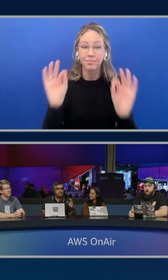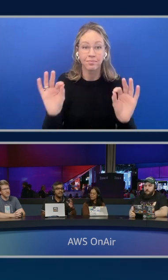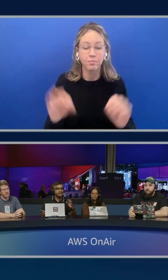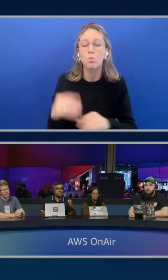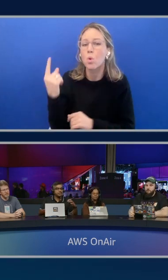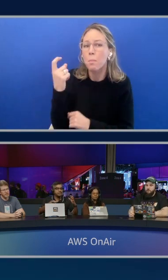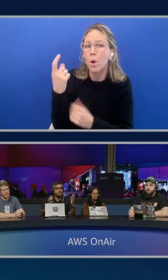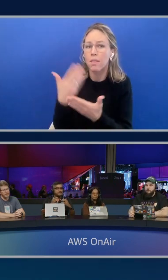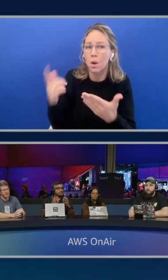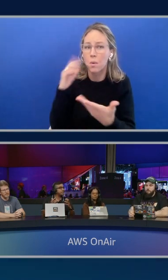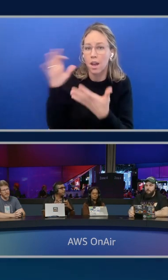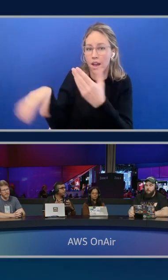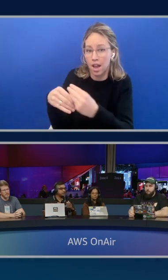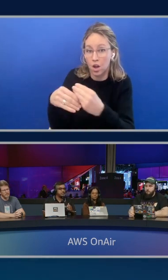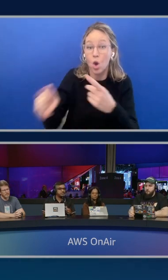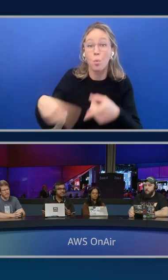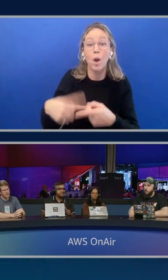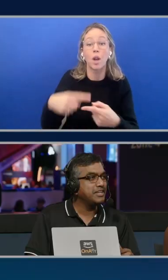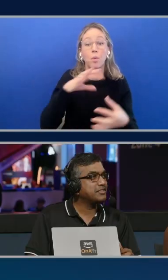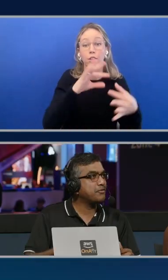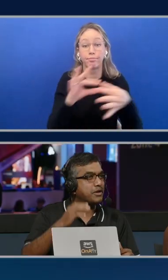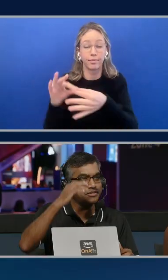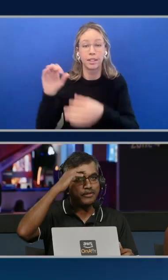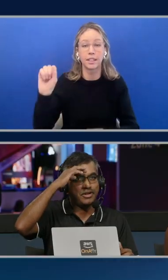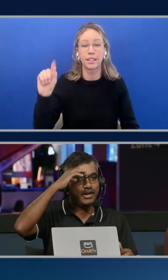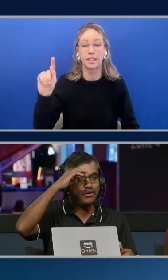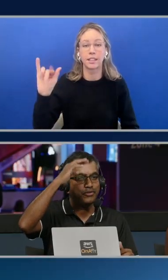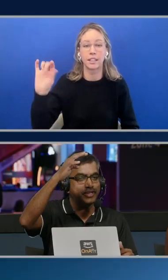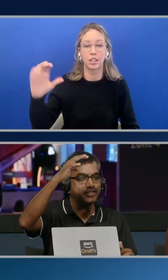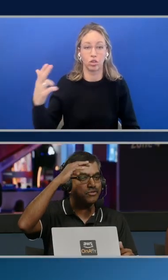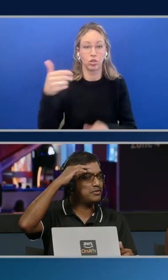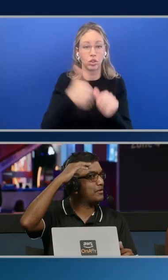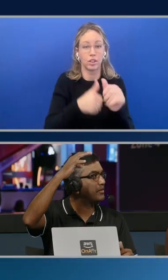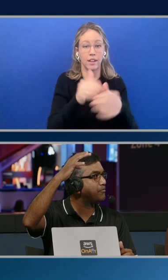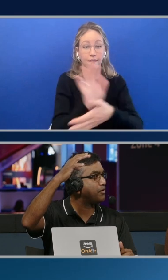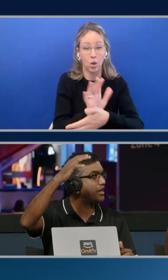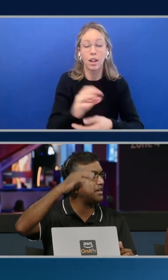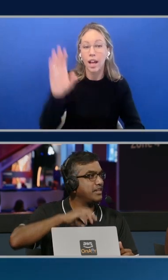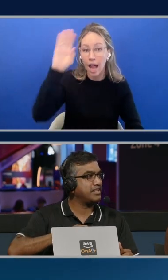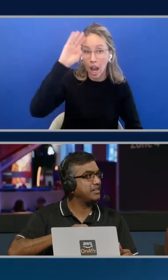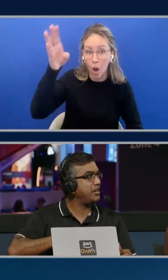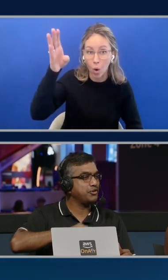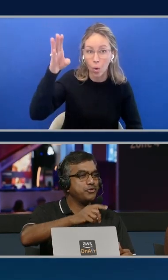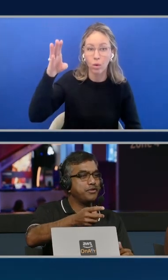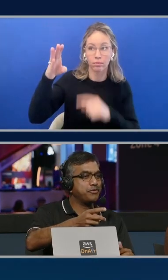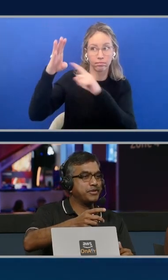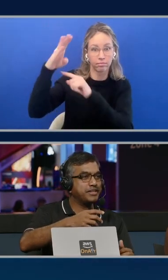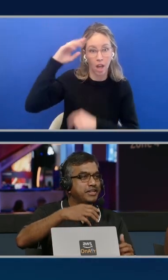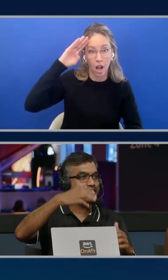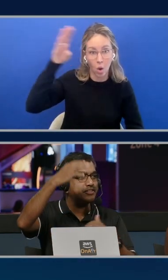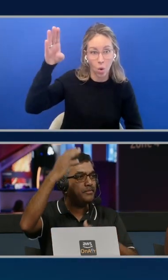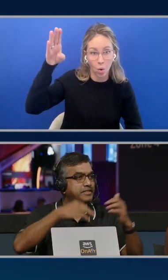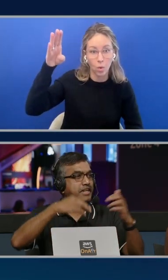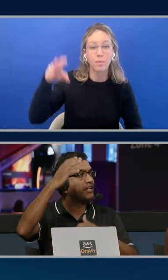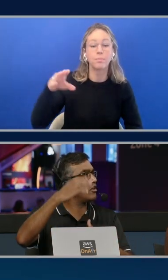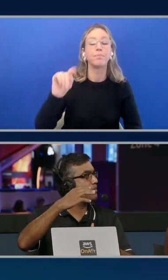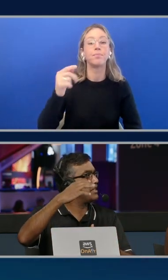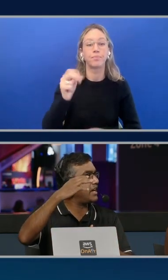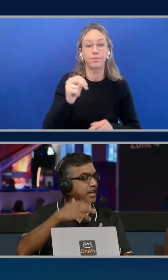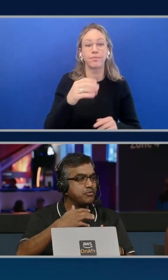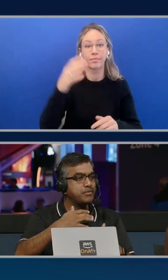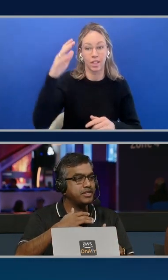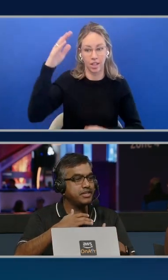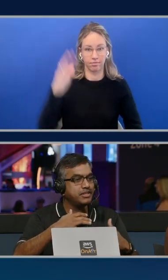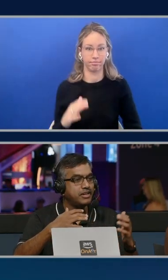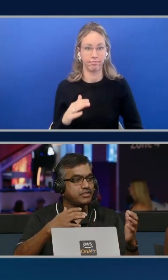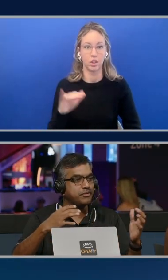add. One more thing, yes. So when we are stitching the videos together, so for example, hello, like it goes from the forehead, and then you will from here, there'll be a sudden drop in the